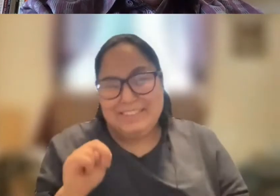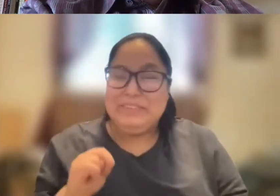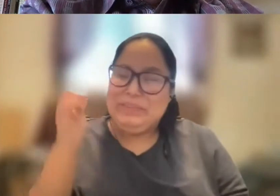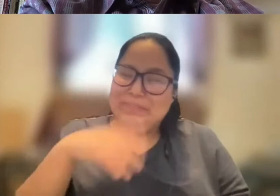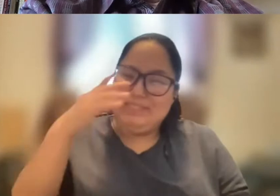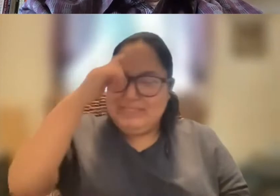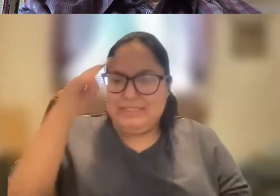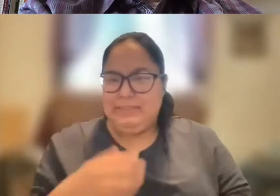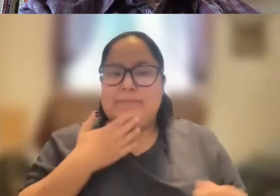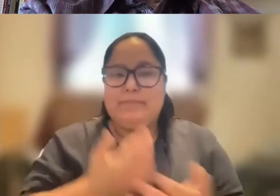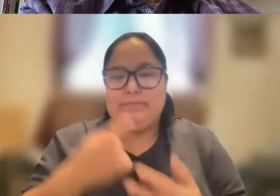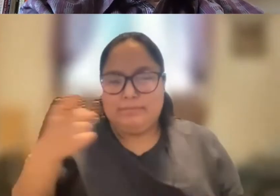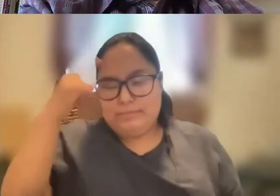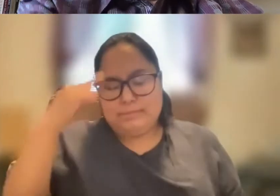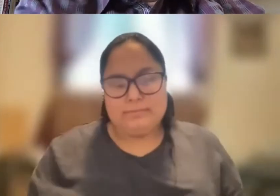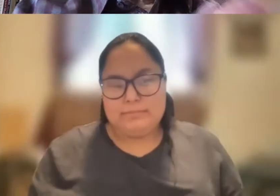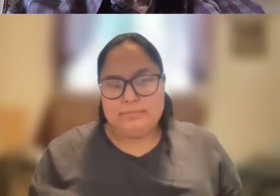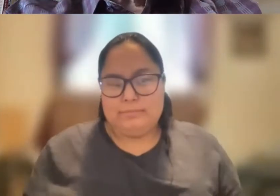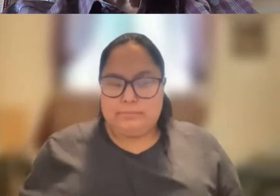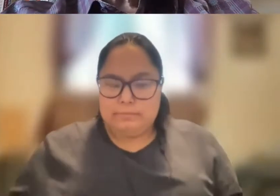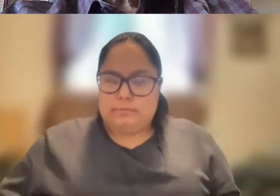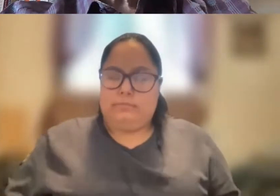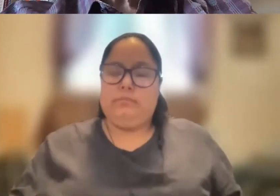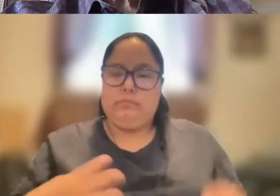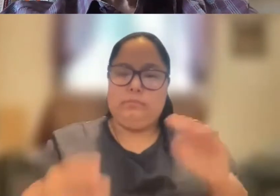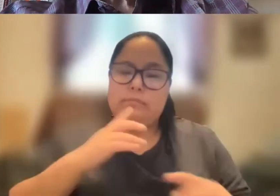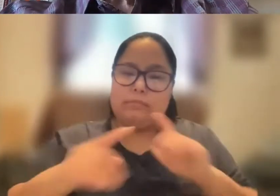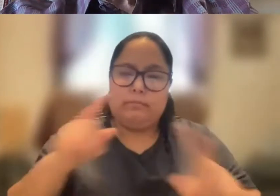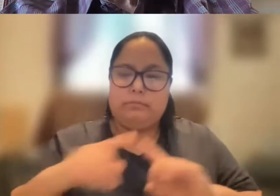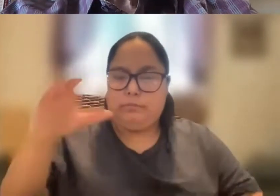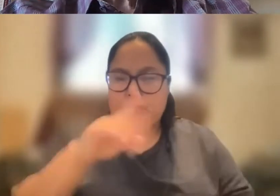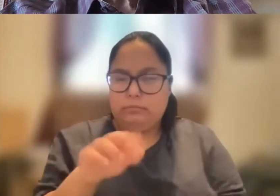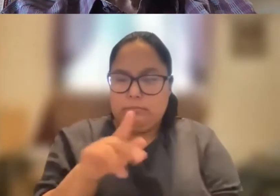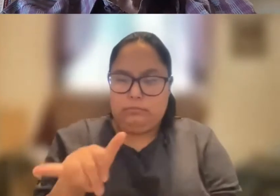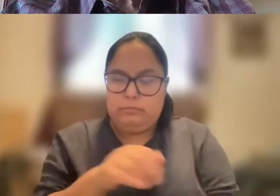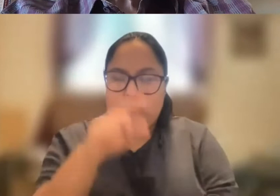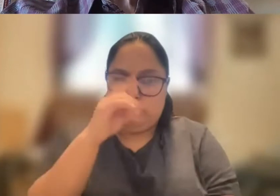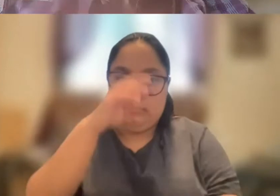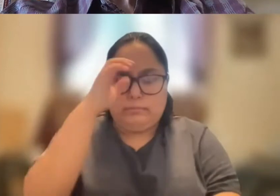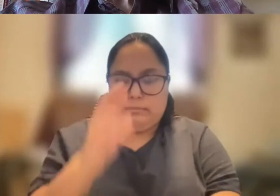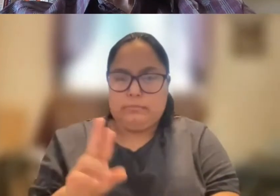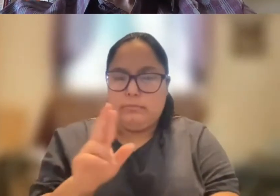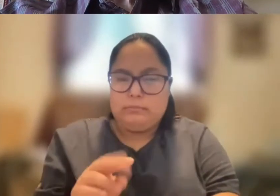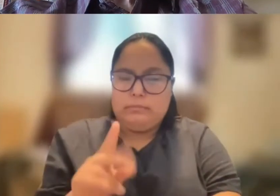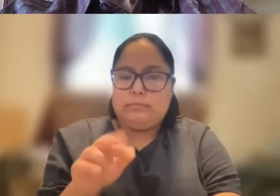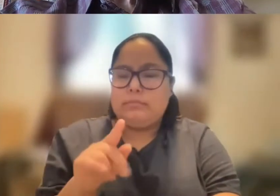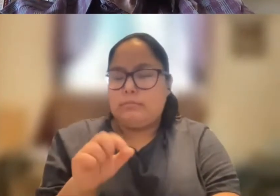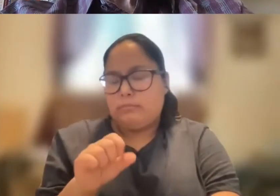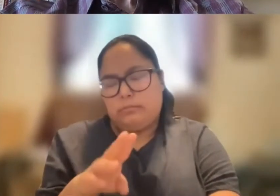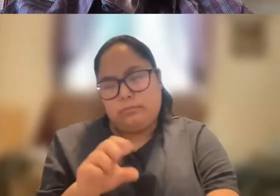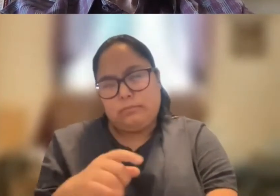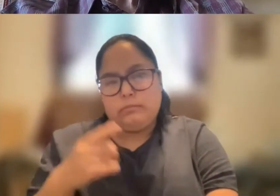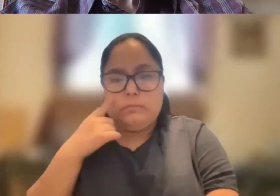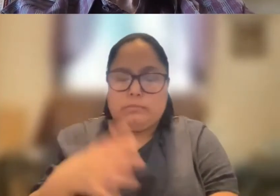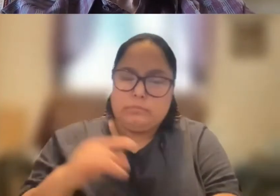Thanks, Duncan. And I know that this talk is specifically geared to the military, but I think I'd be remiss if I